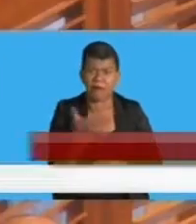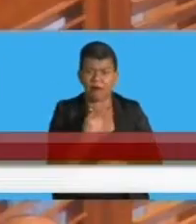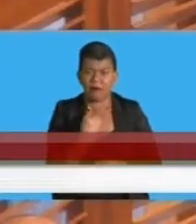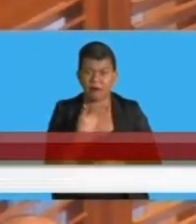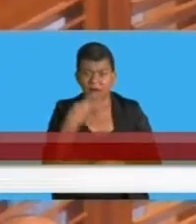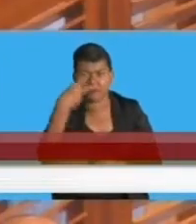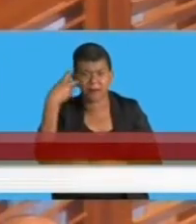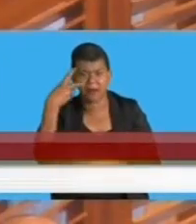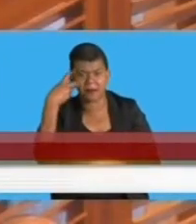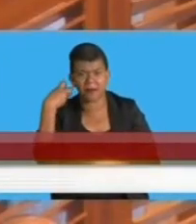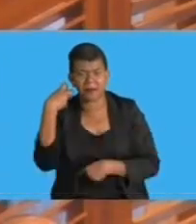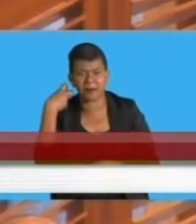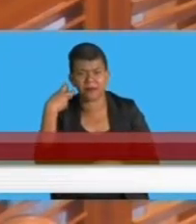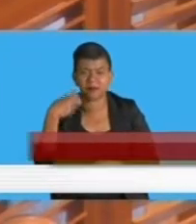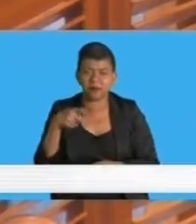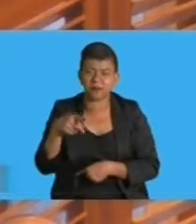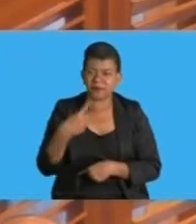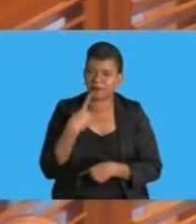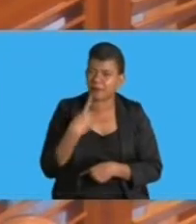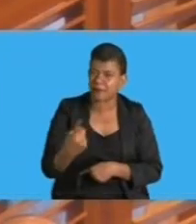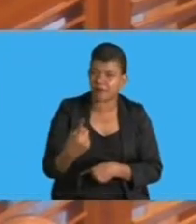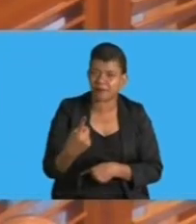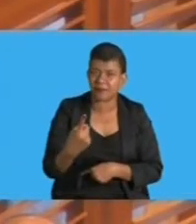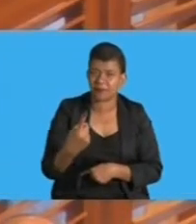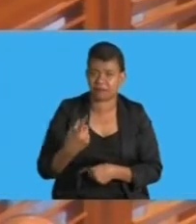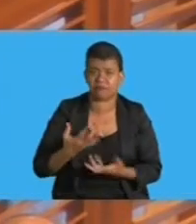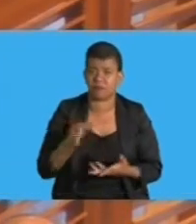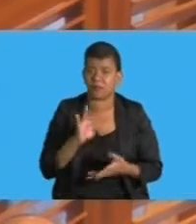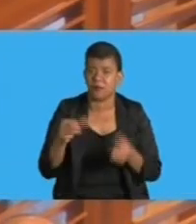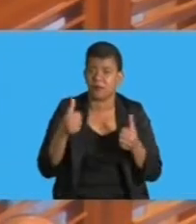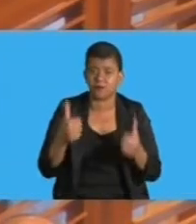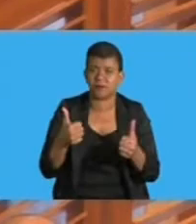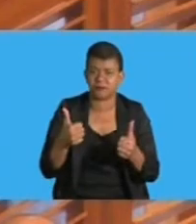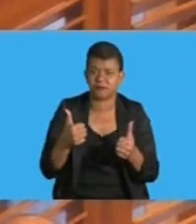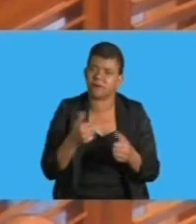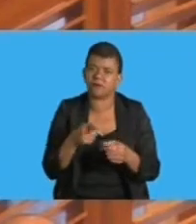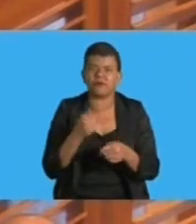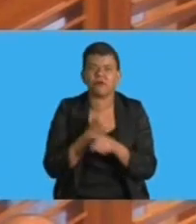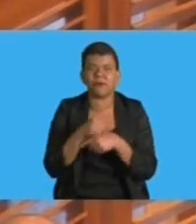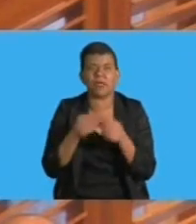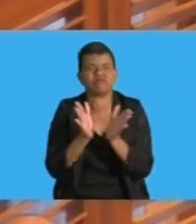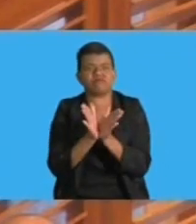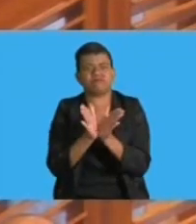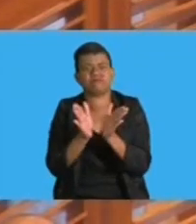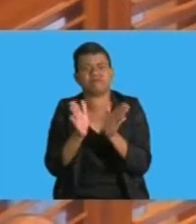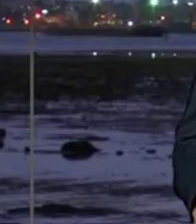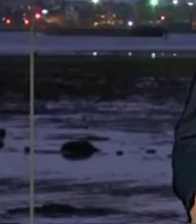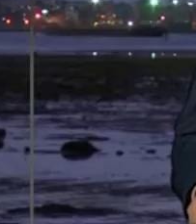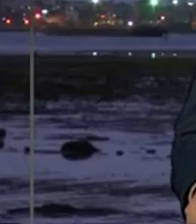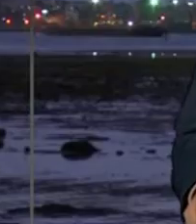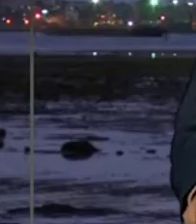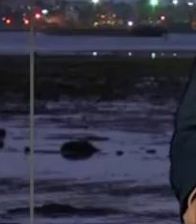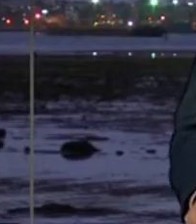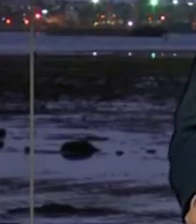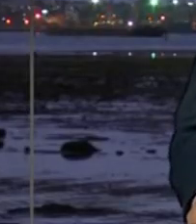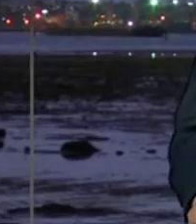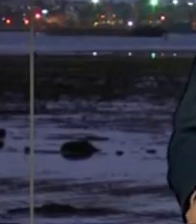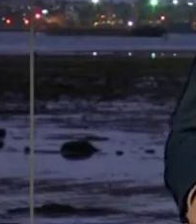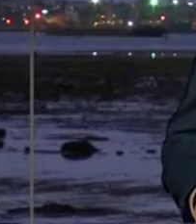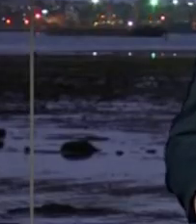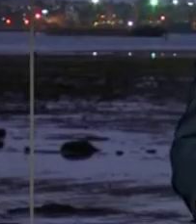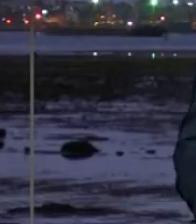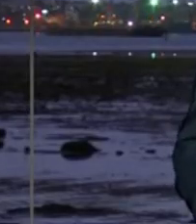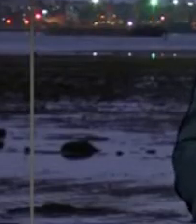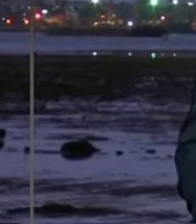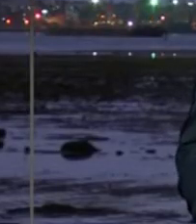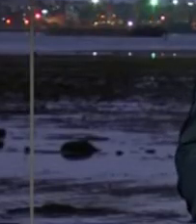that Fiji Airways will be taking ground handling services, which is totally unfair on the workers. Economy